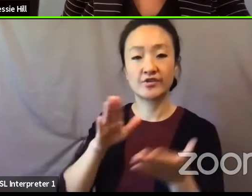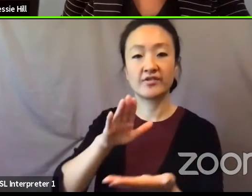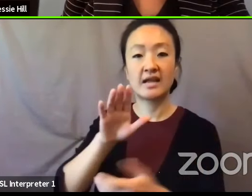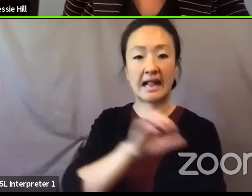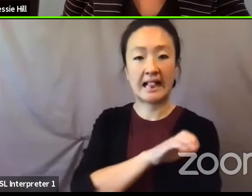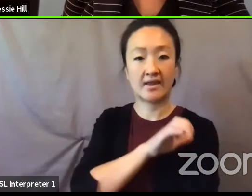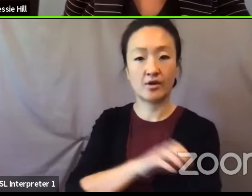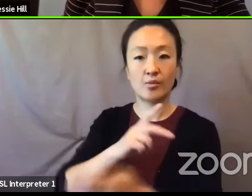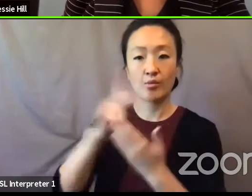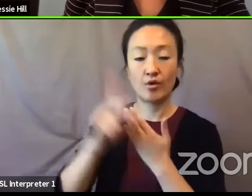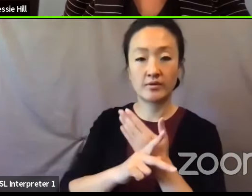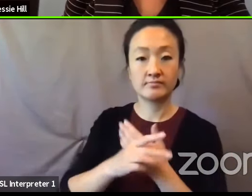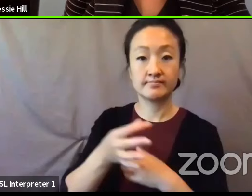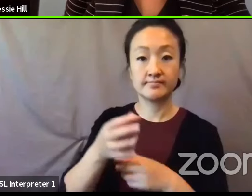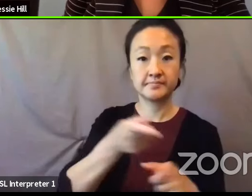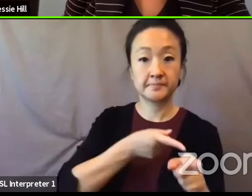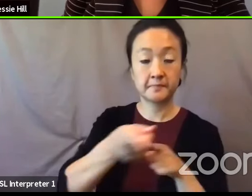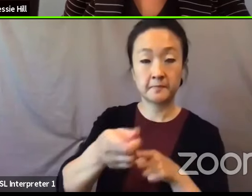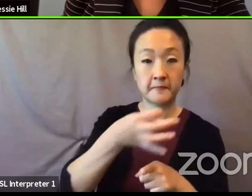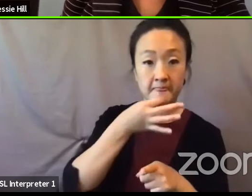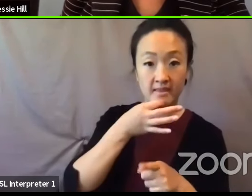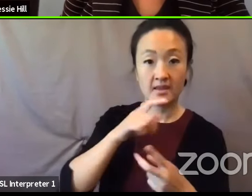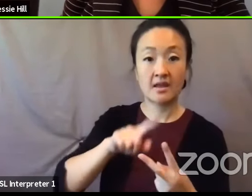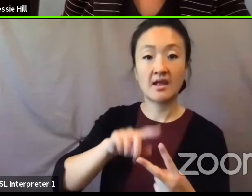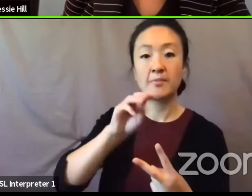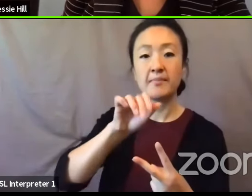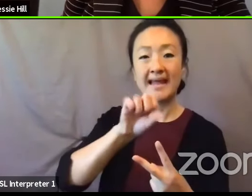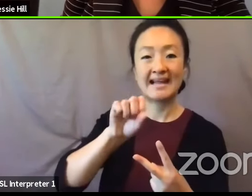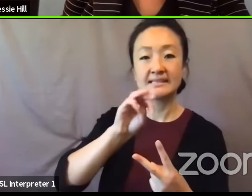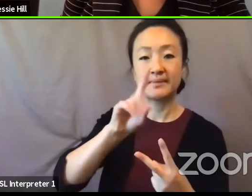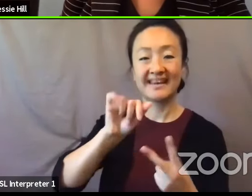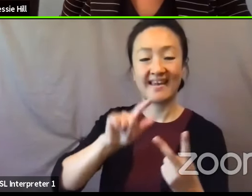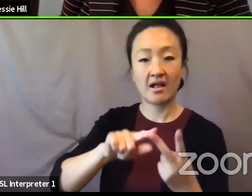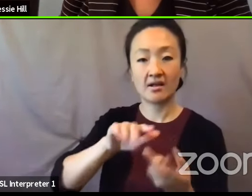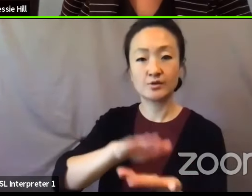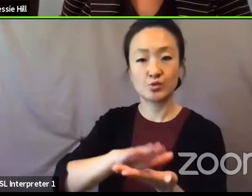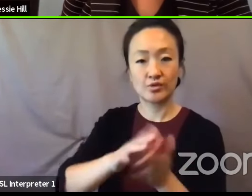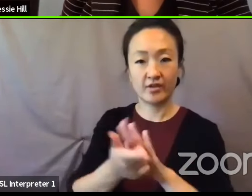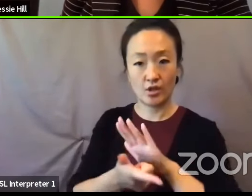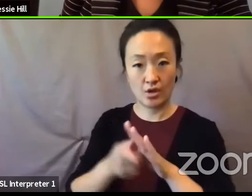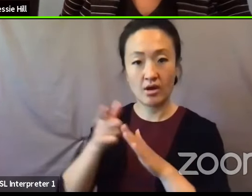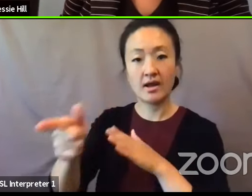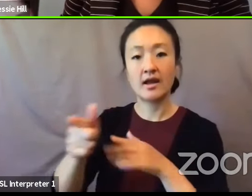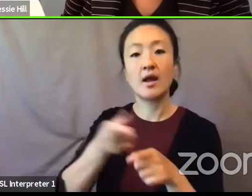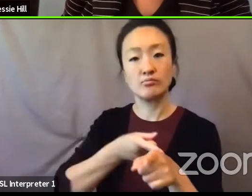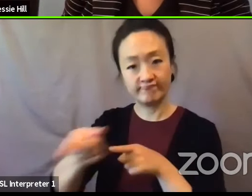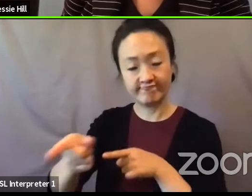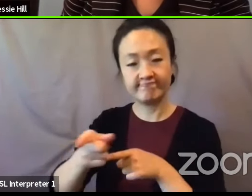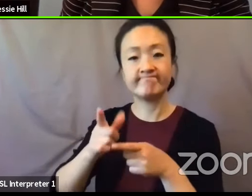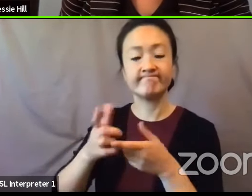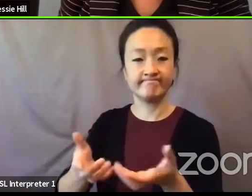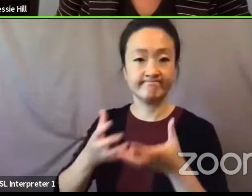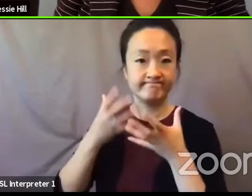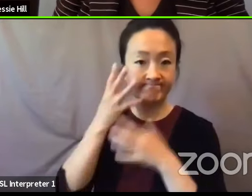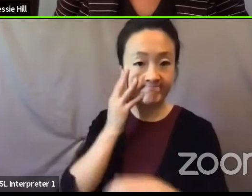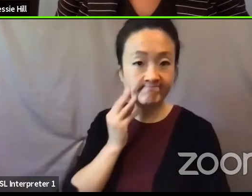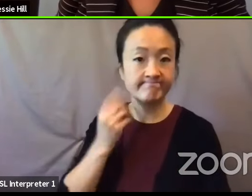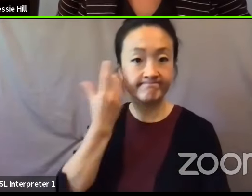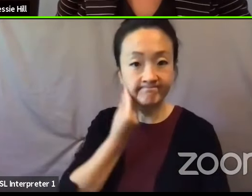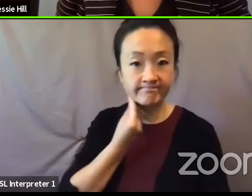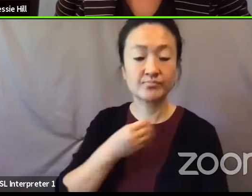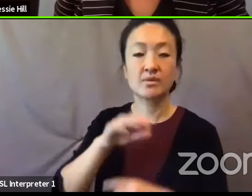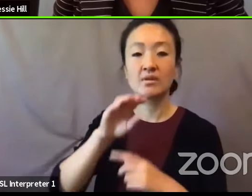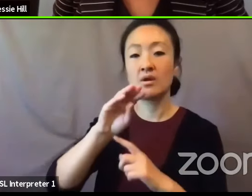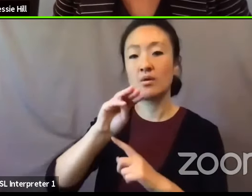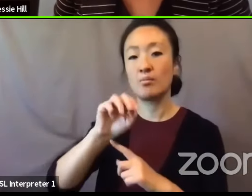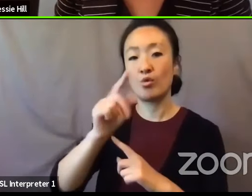of expertise are mass media and First Amendment law, and he has practiced extensively in housing, mortgage lending, and consumer